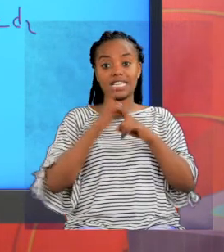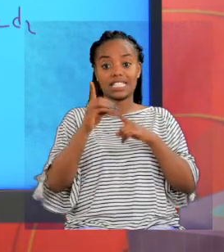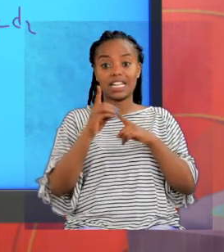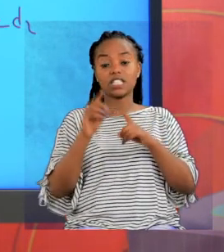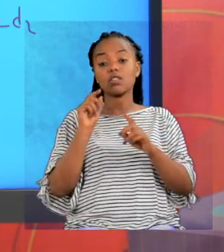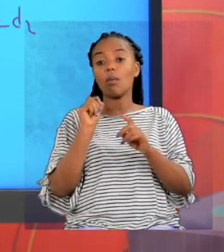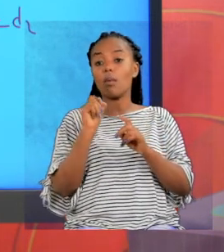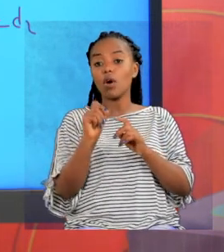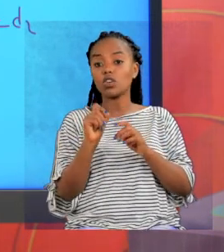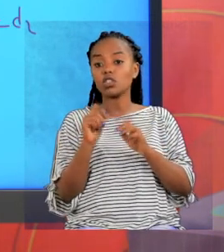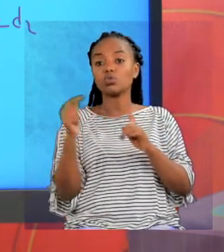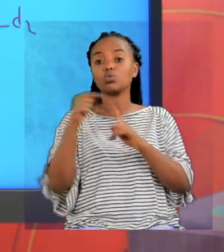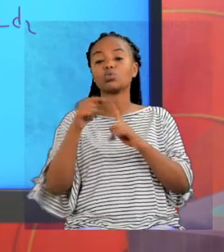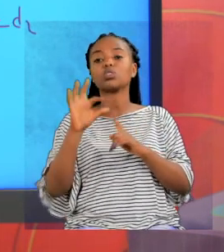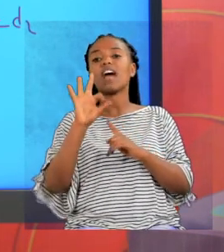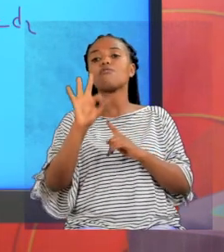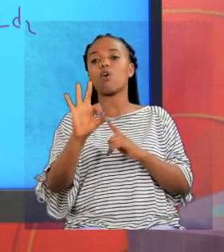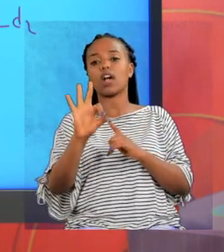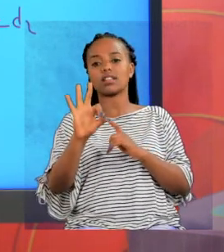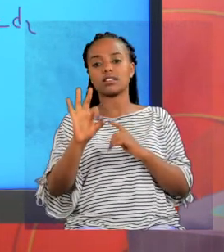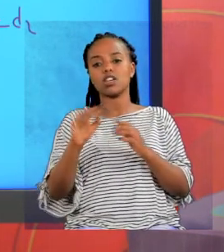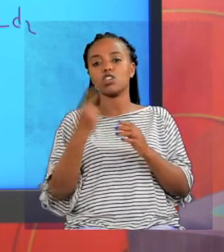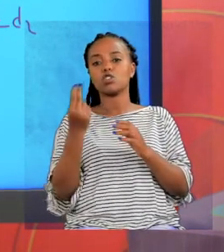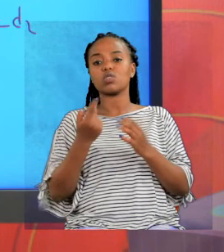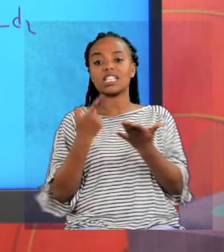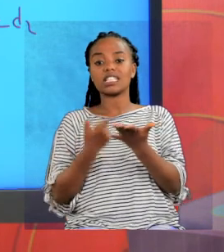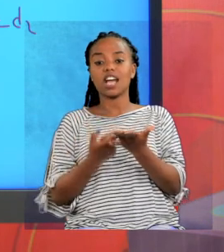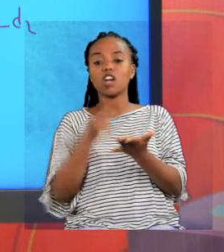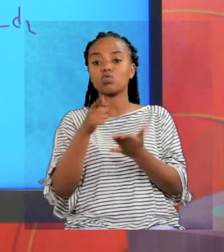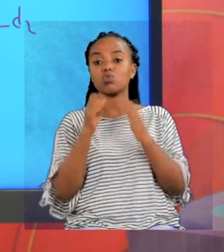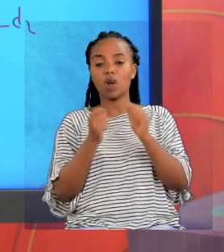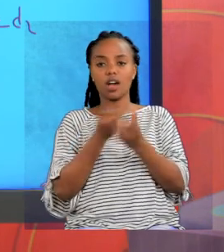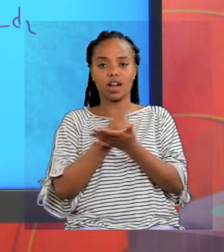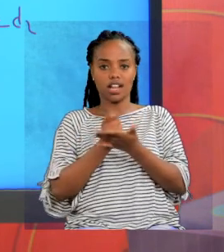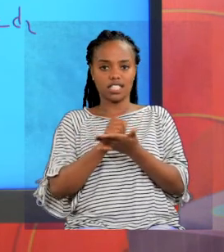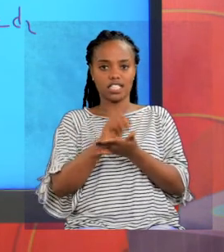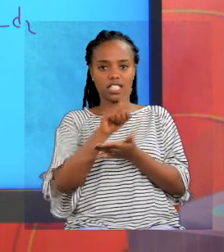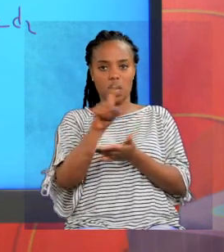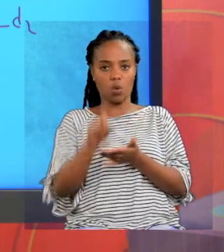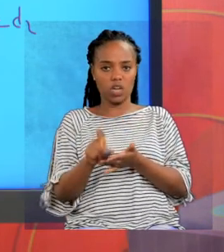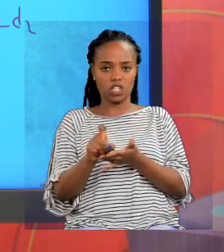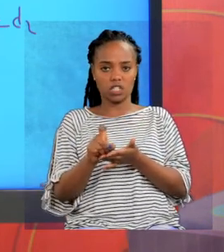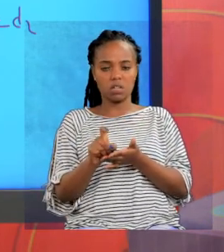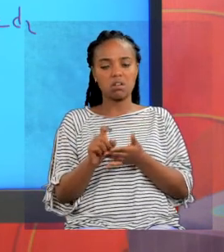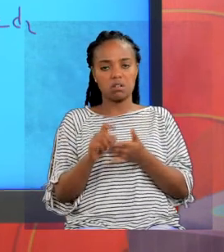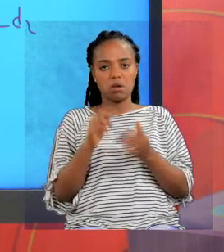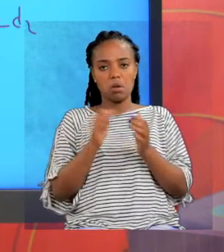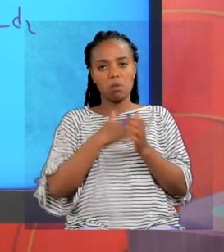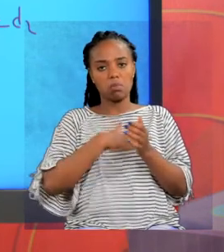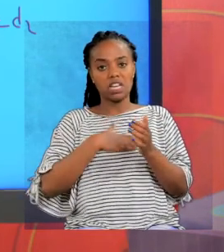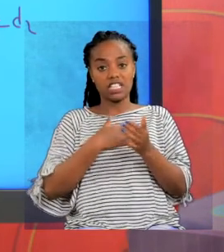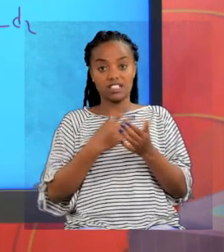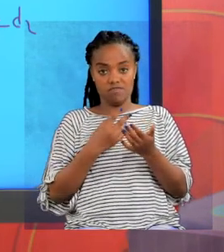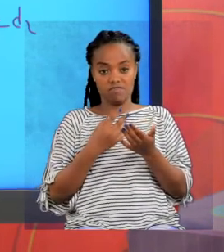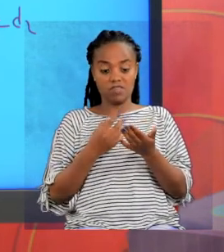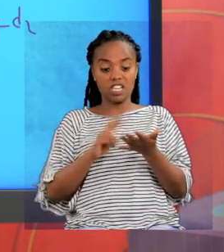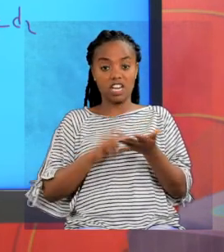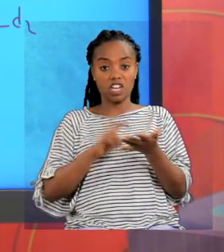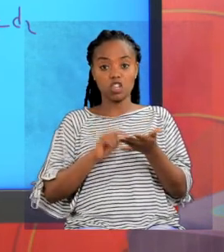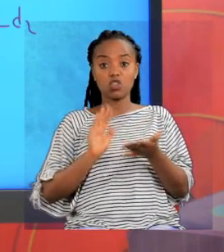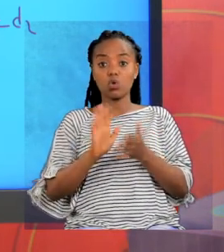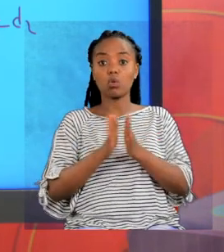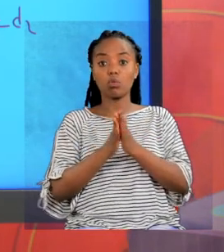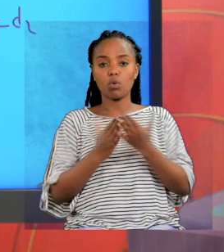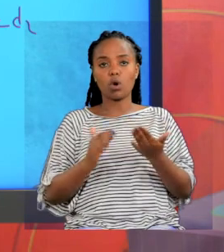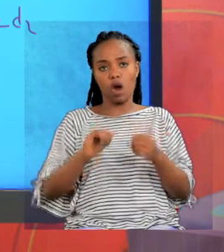this point to the focus. Using that, you can derive the equation. Please refer how this equation of